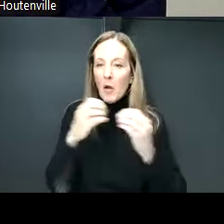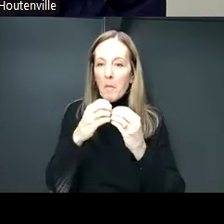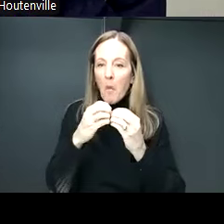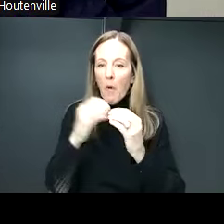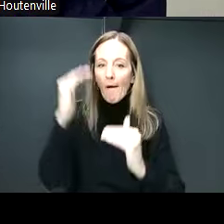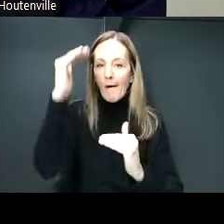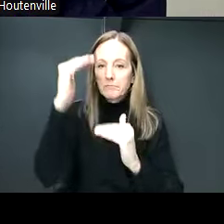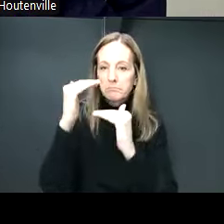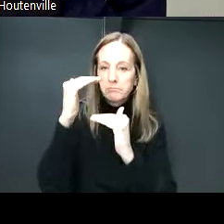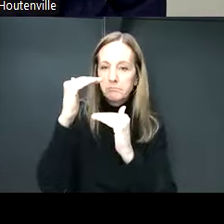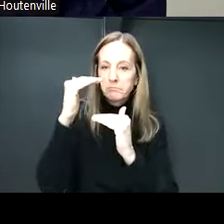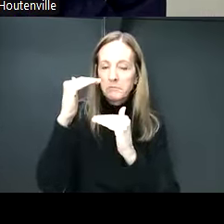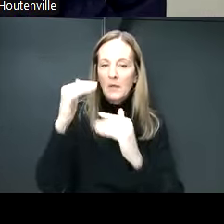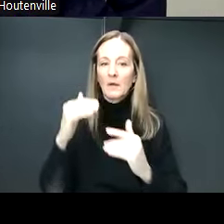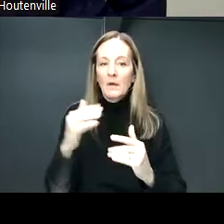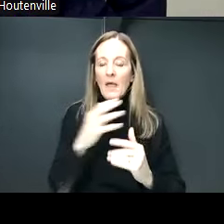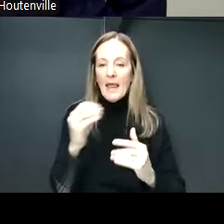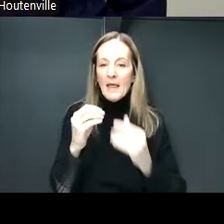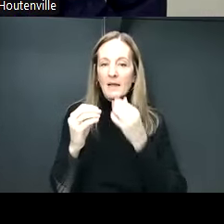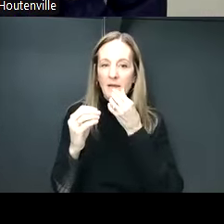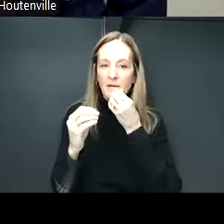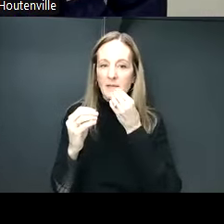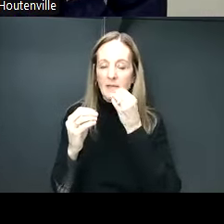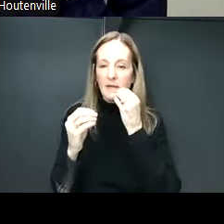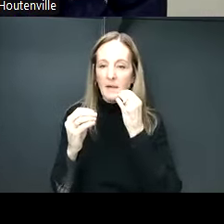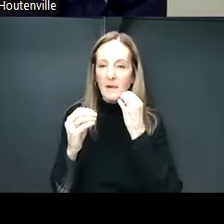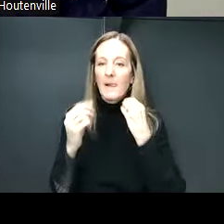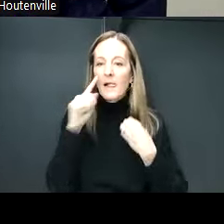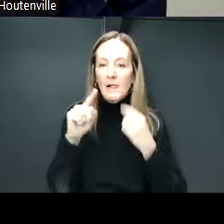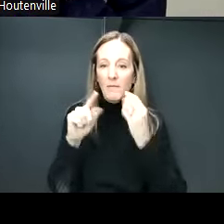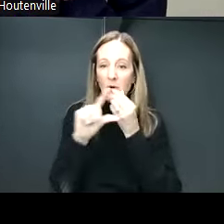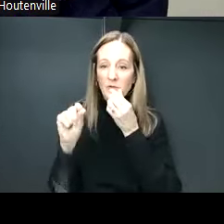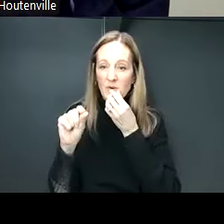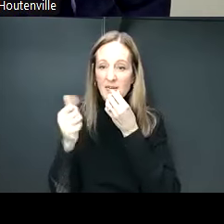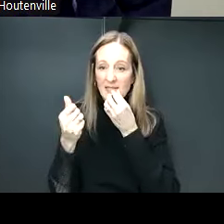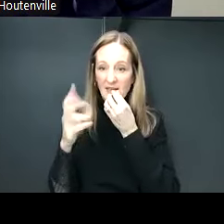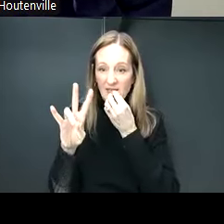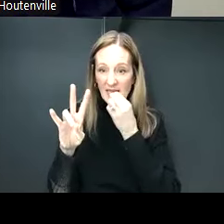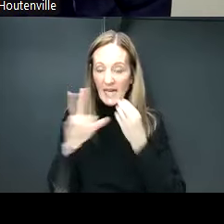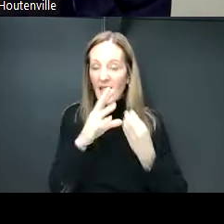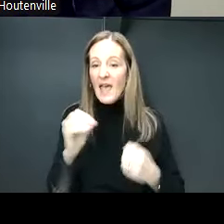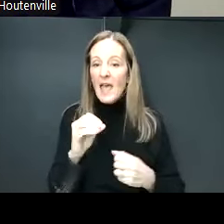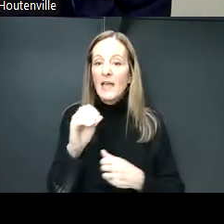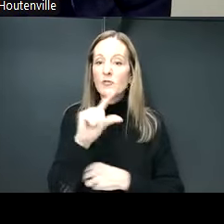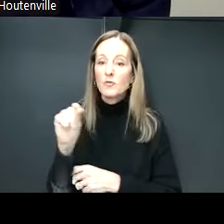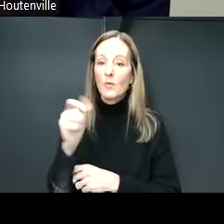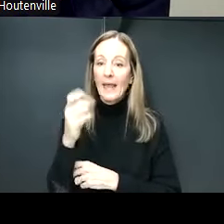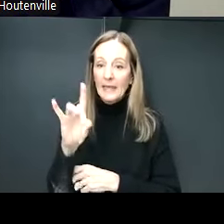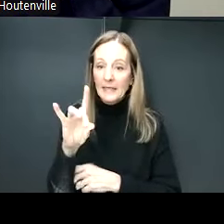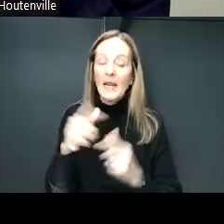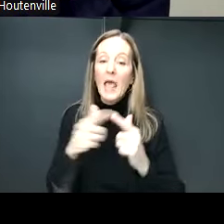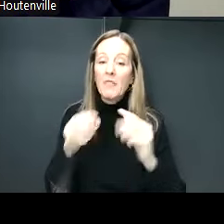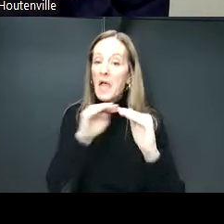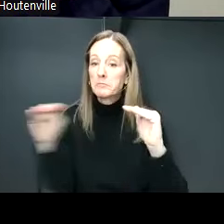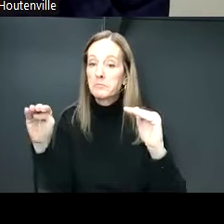narrowing for 2017 and into 2018, and then a leveling off. COVID,